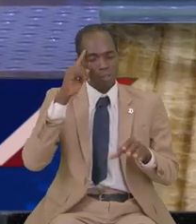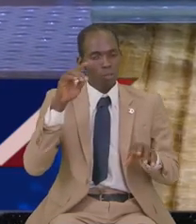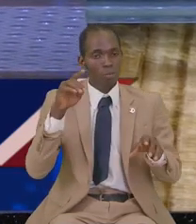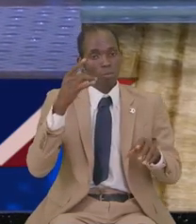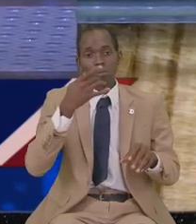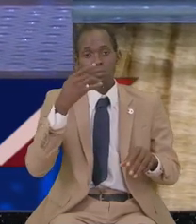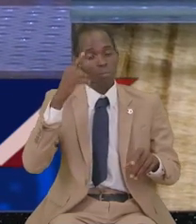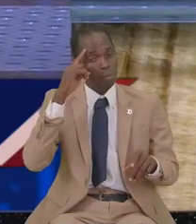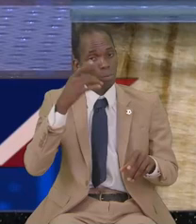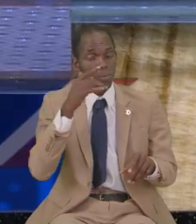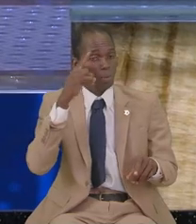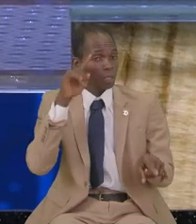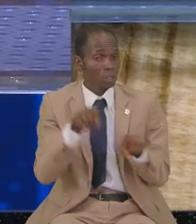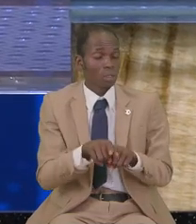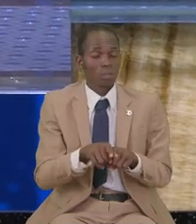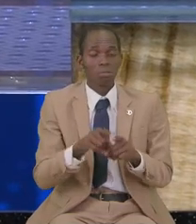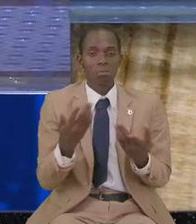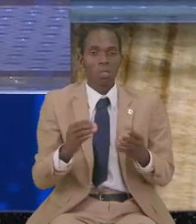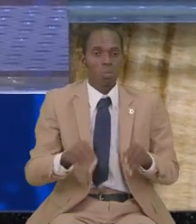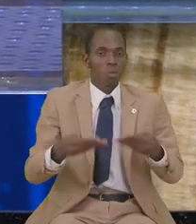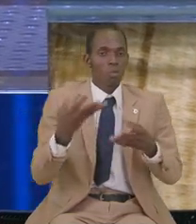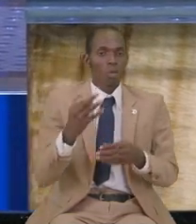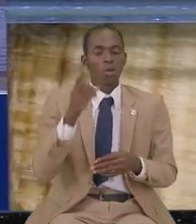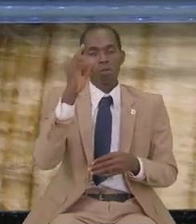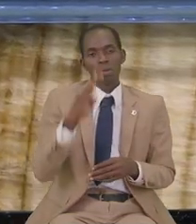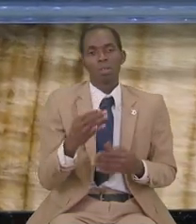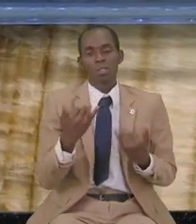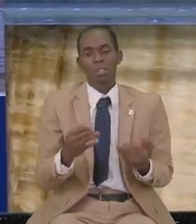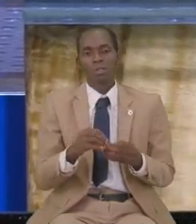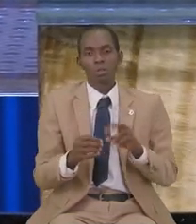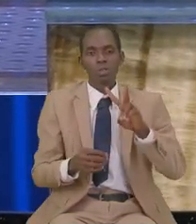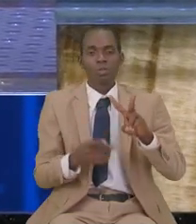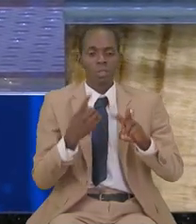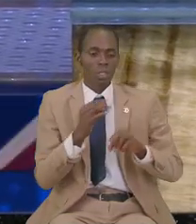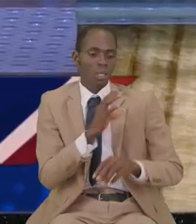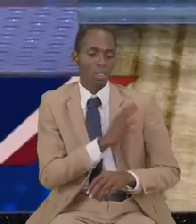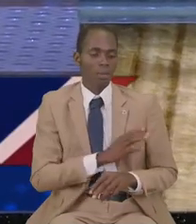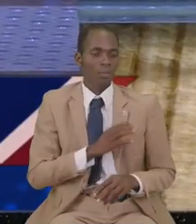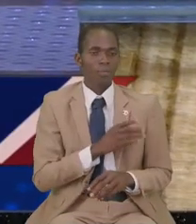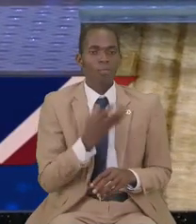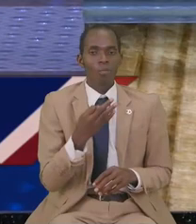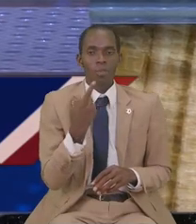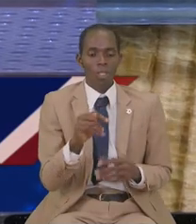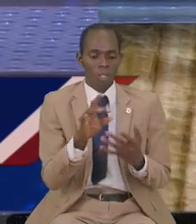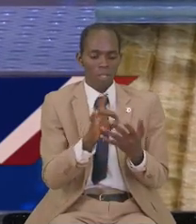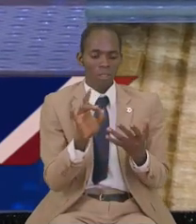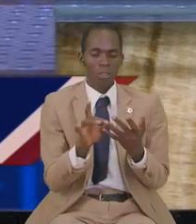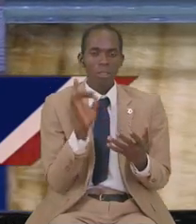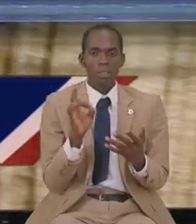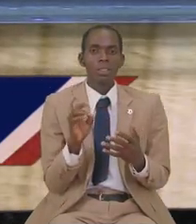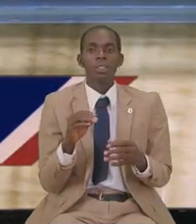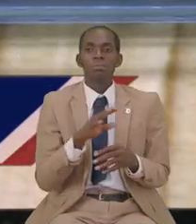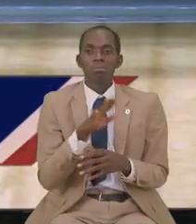they were taken into captivity. Number two, the character of the chosen amidst